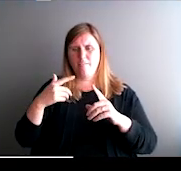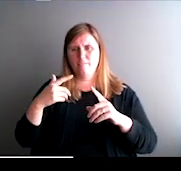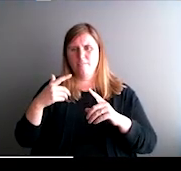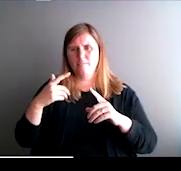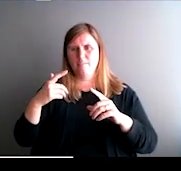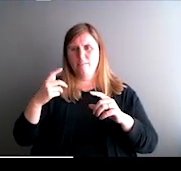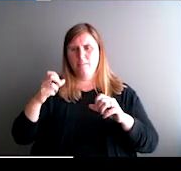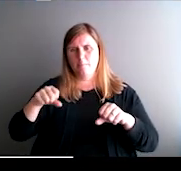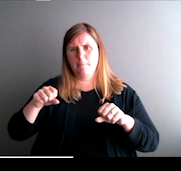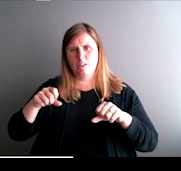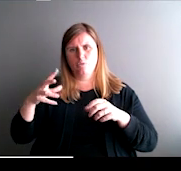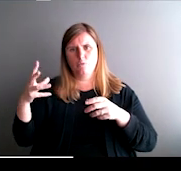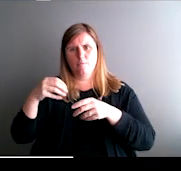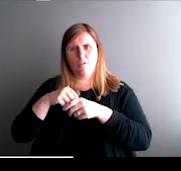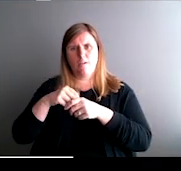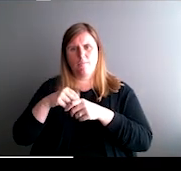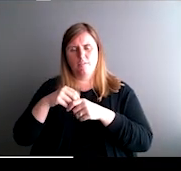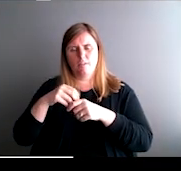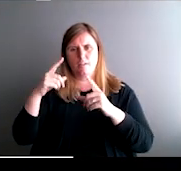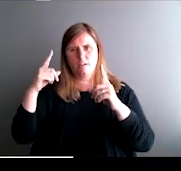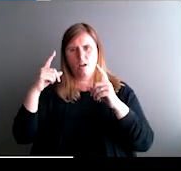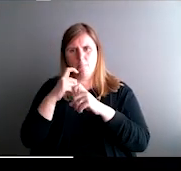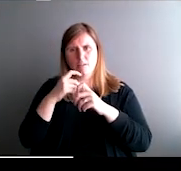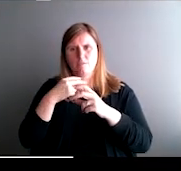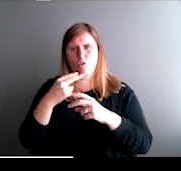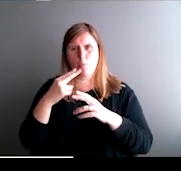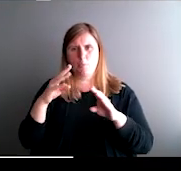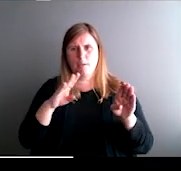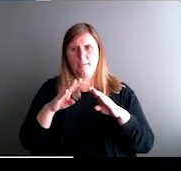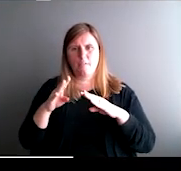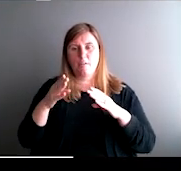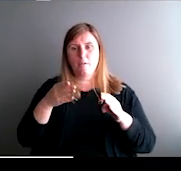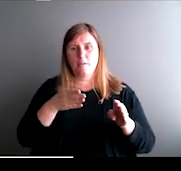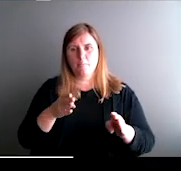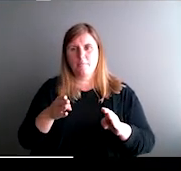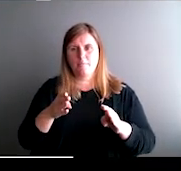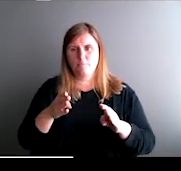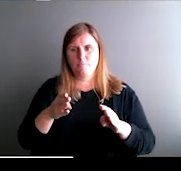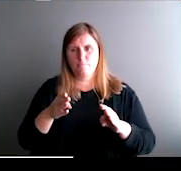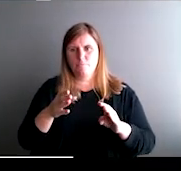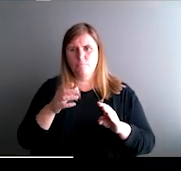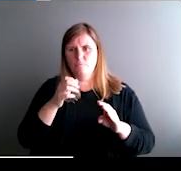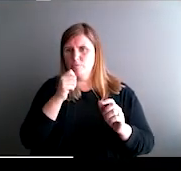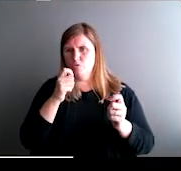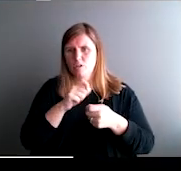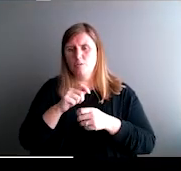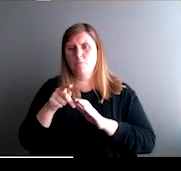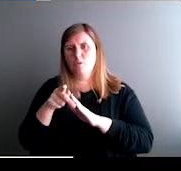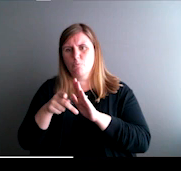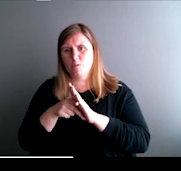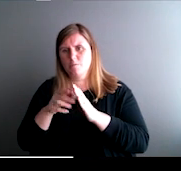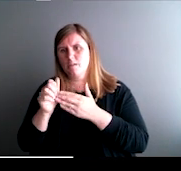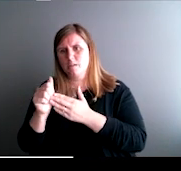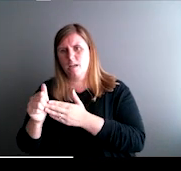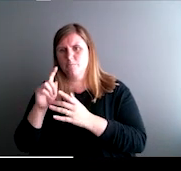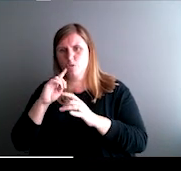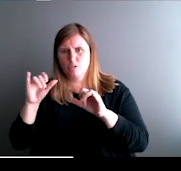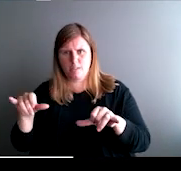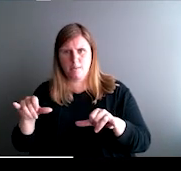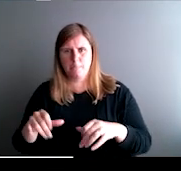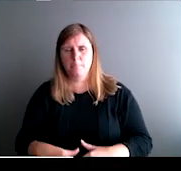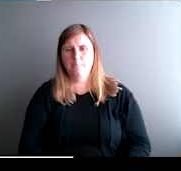the ability to engage in complex verbal behavior. The methodologies might change, but the principles that guide them are the same.